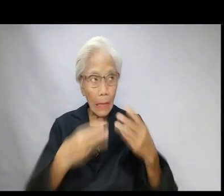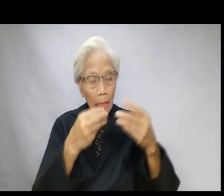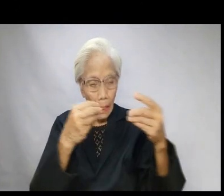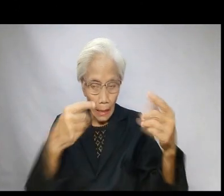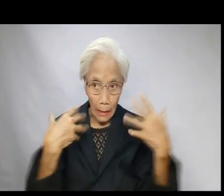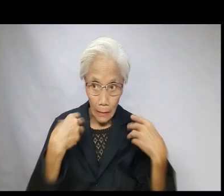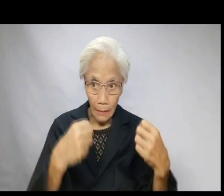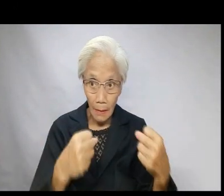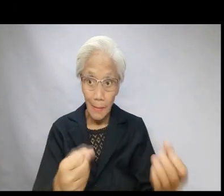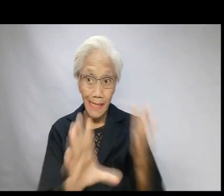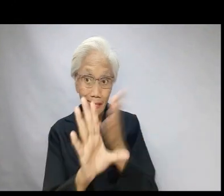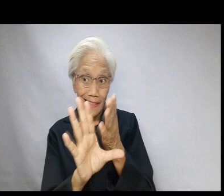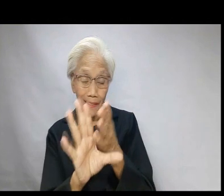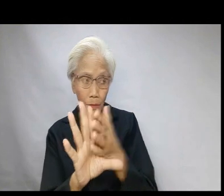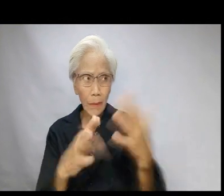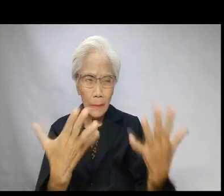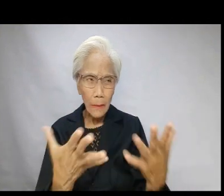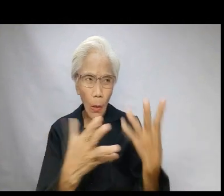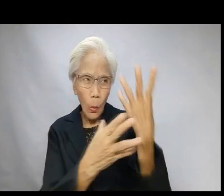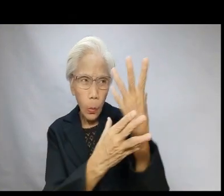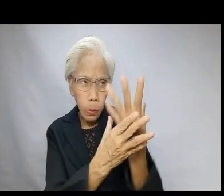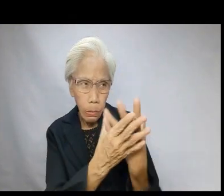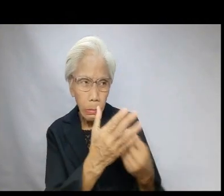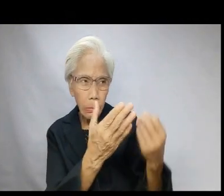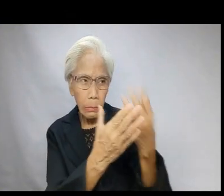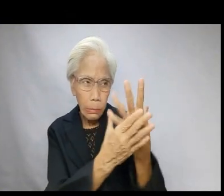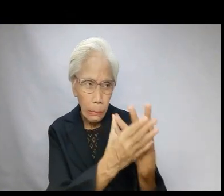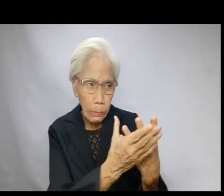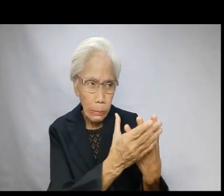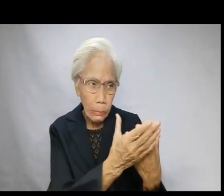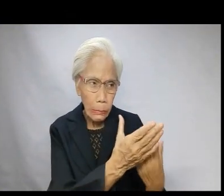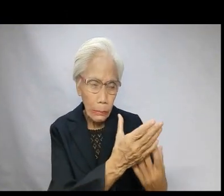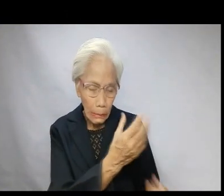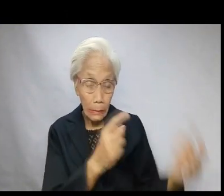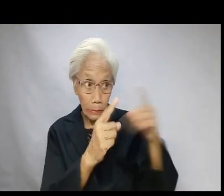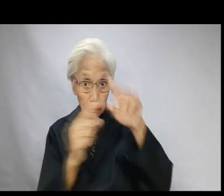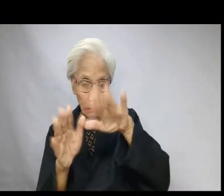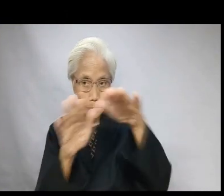relief and psychological well-being were actually slowly poisoning him to death.